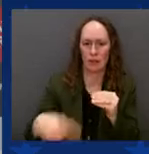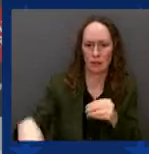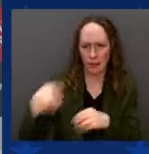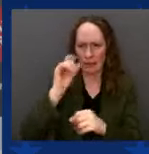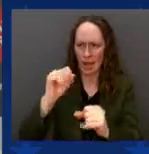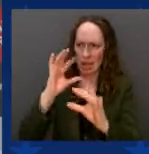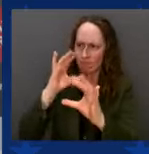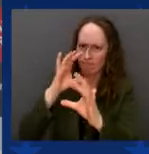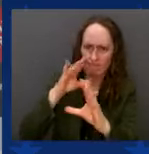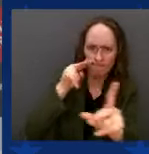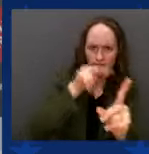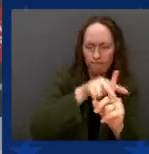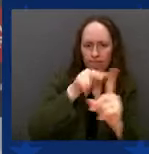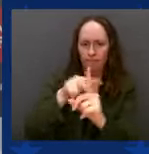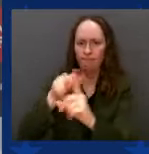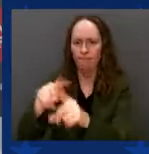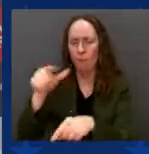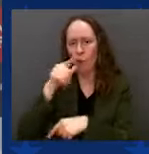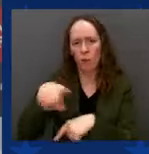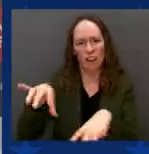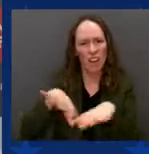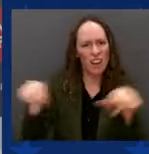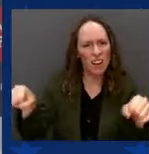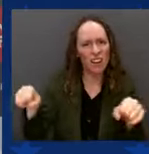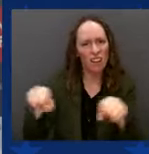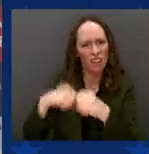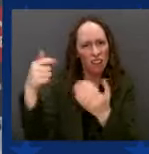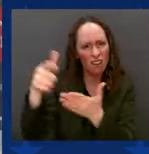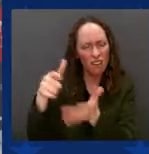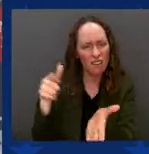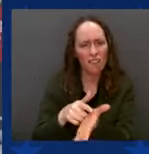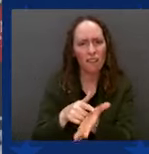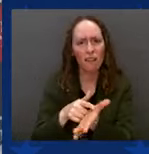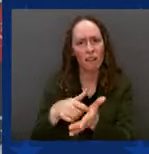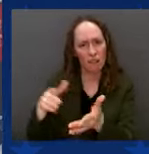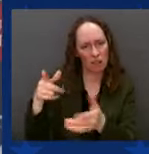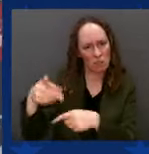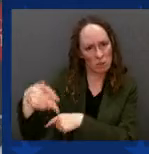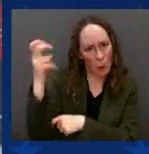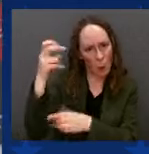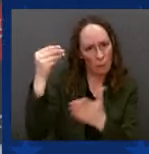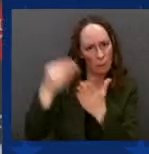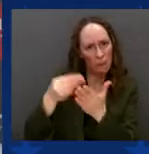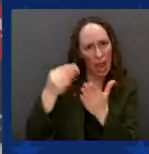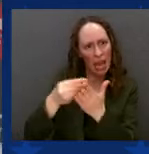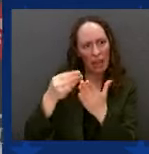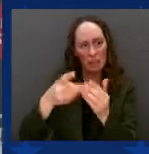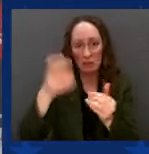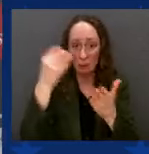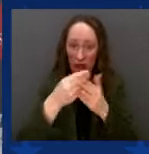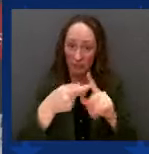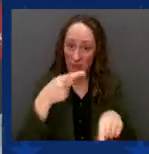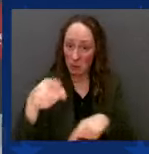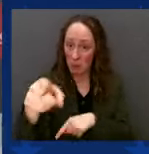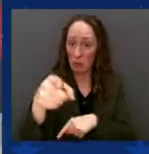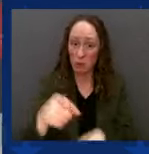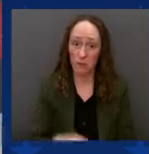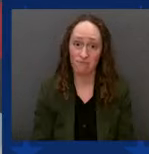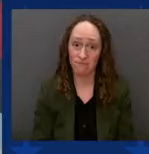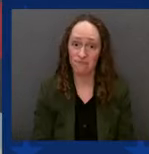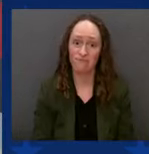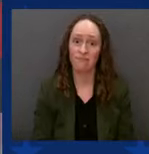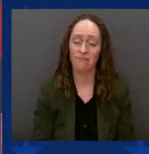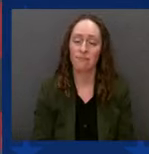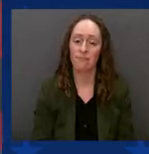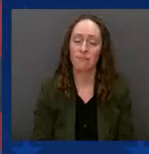people. And the studies show for every dollar we put into fighting fraud, taxpayers get back $10,